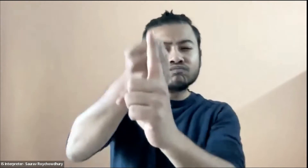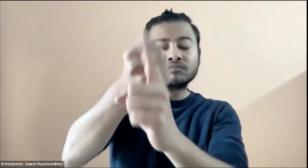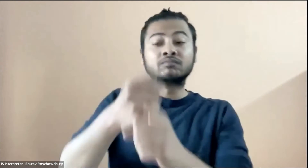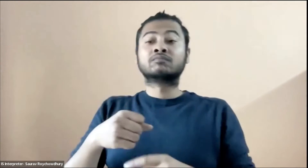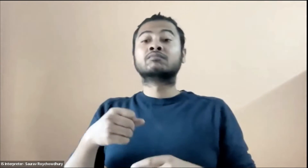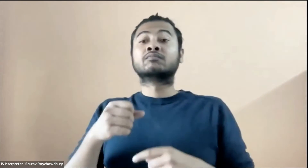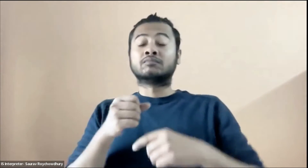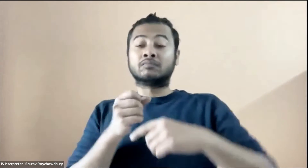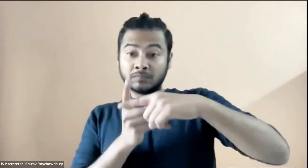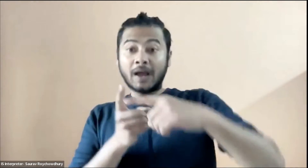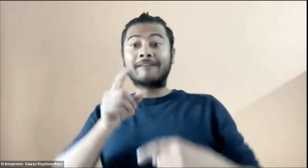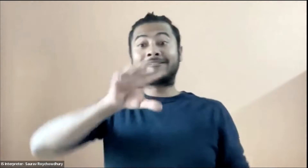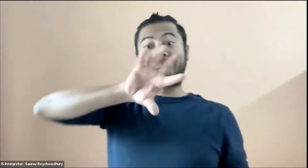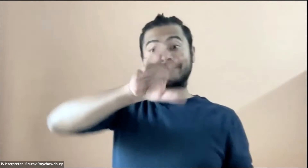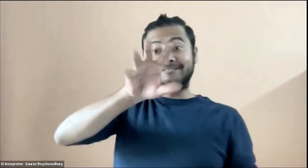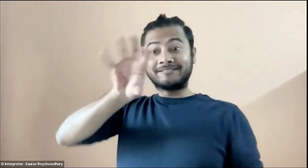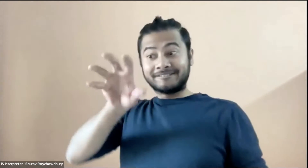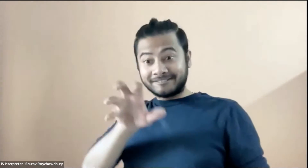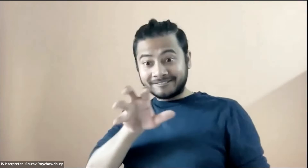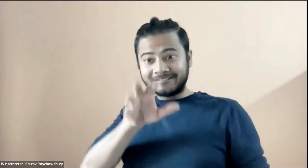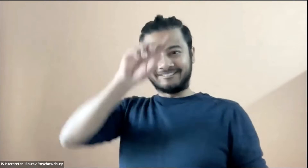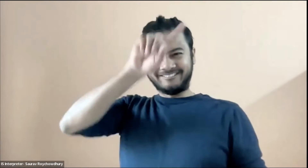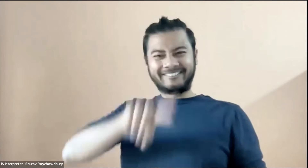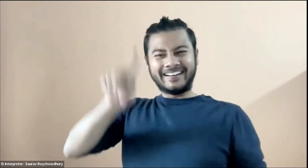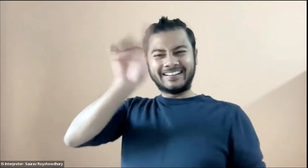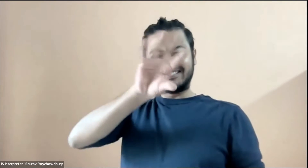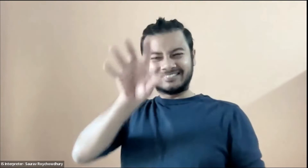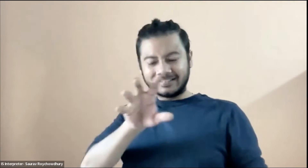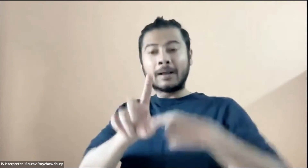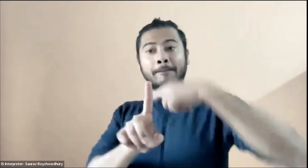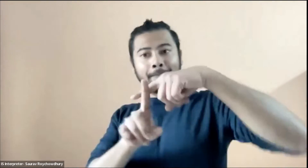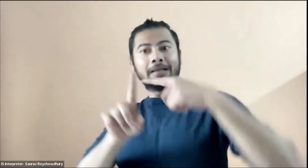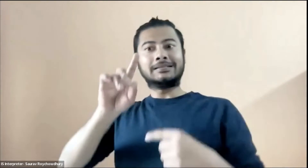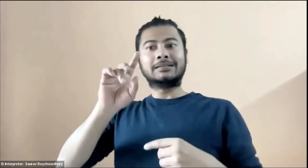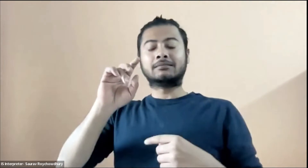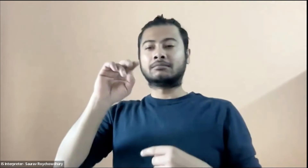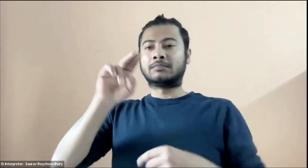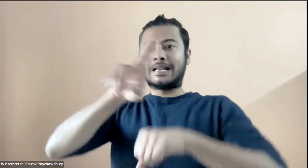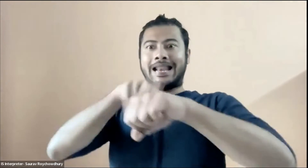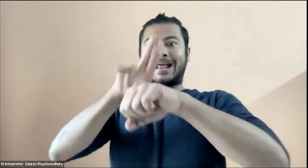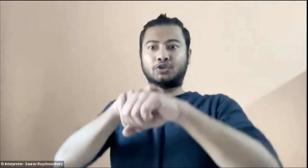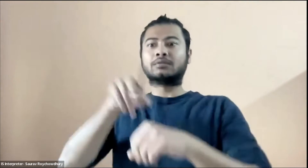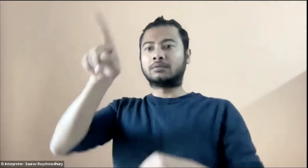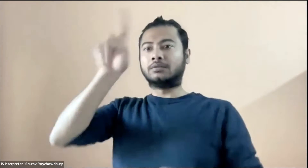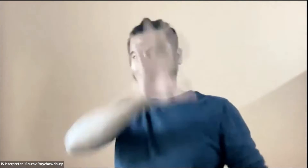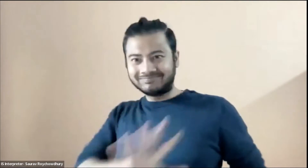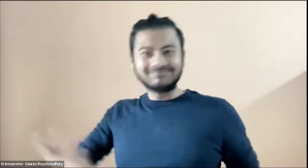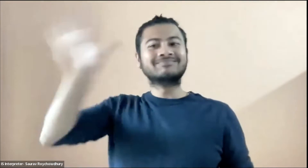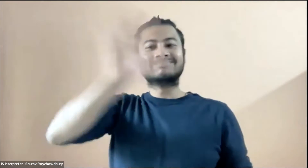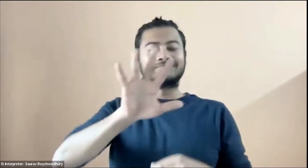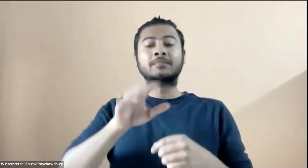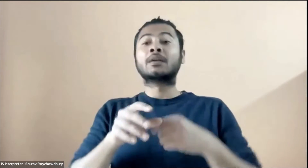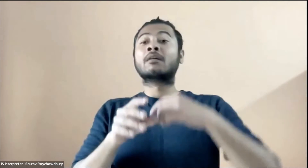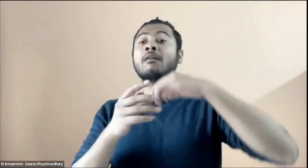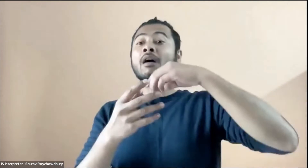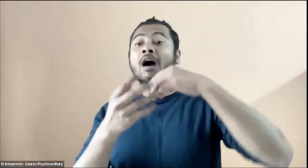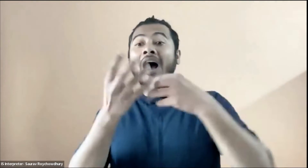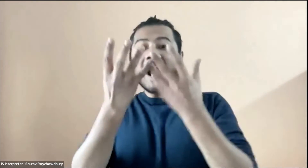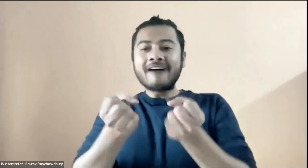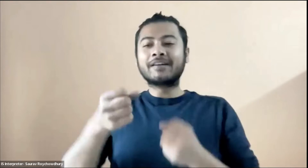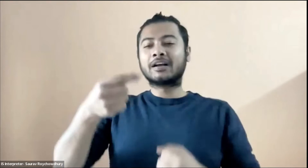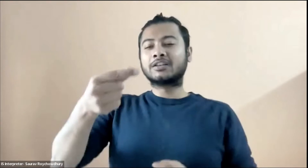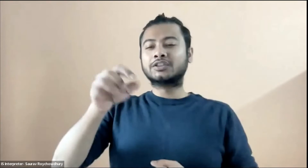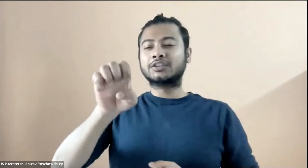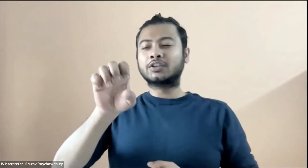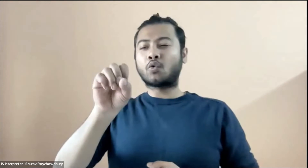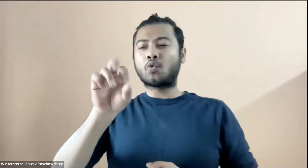be joined by colleagues from the George Institute for Global Health who will present about this. Following that, we will have a